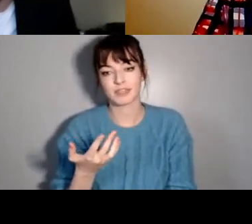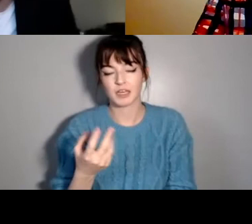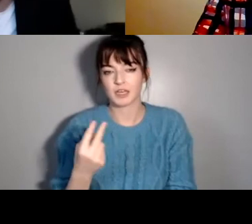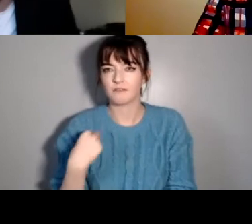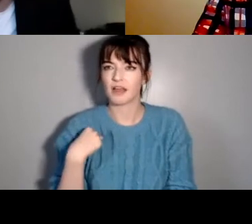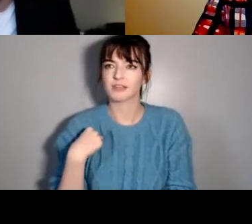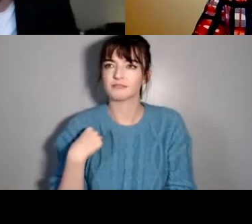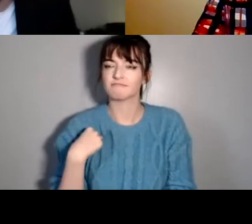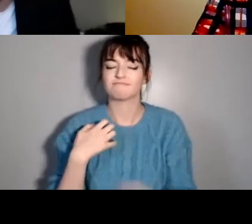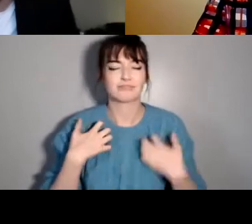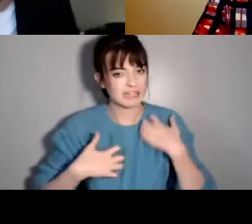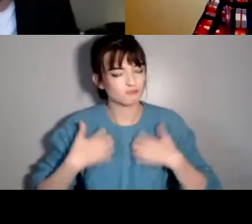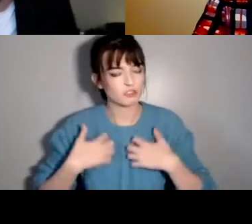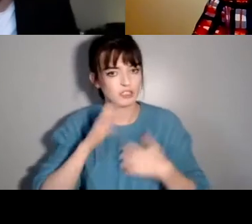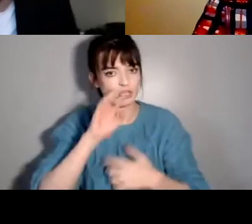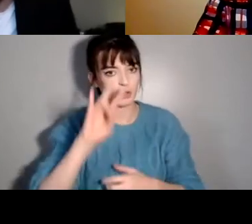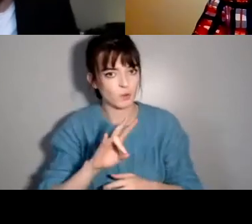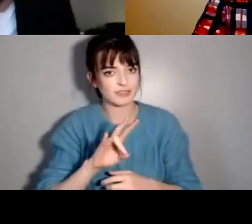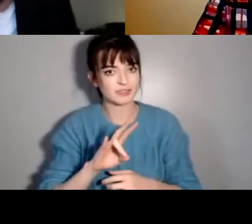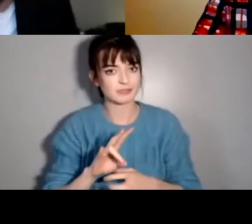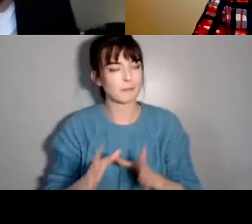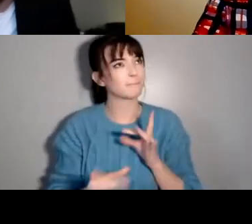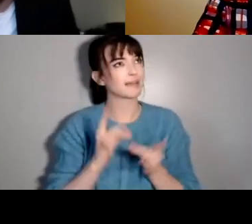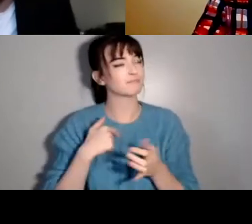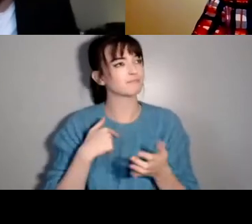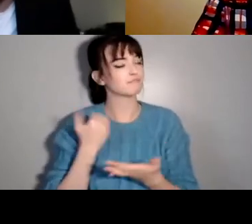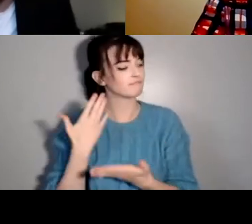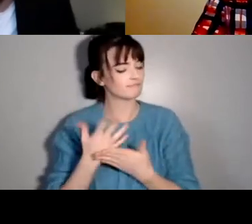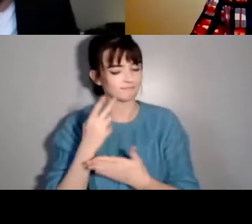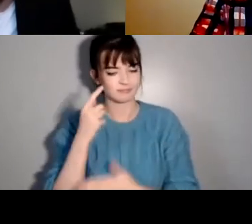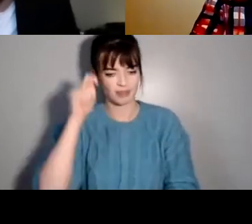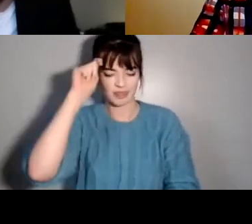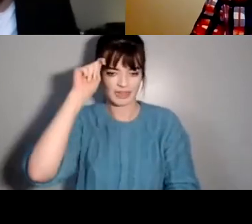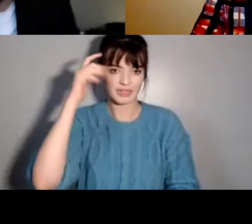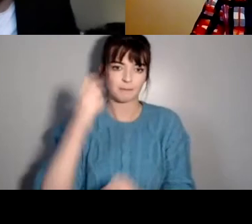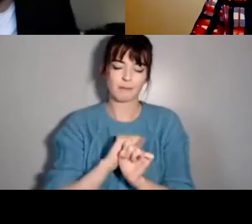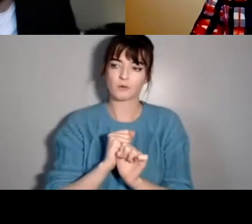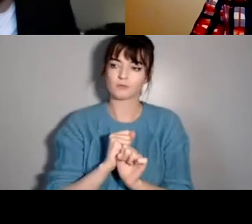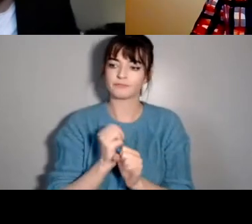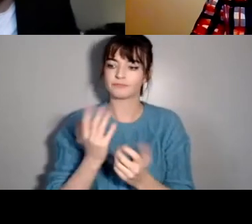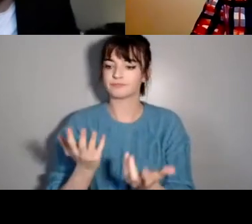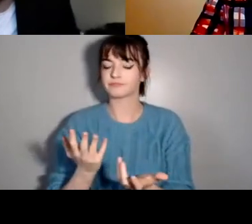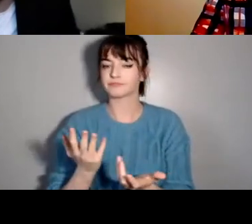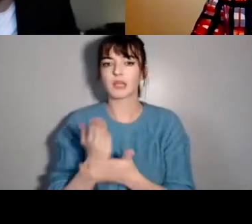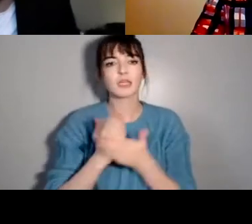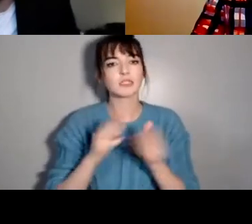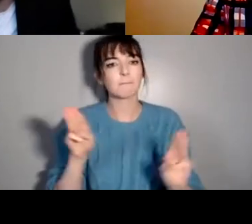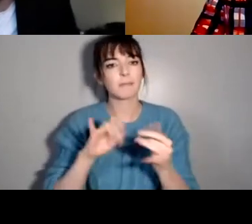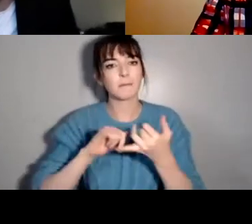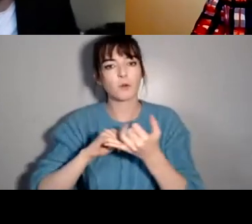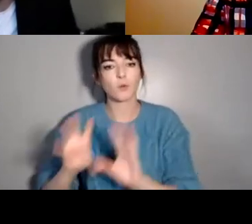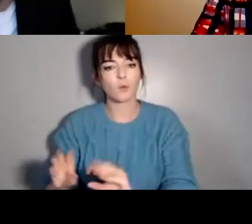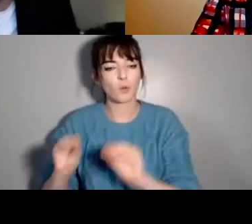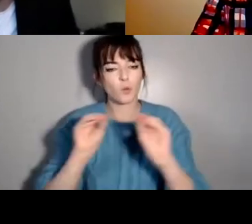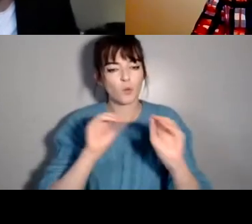it is a very interesting question, and I suppose it makes me pause and reflect on the fact of, you know, some of the people that transitioned from these